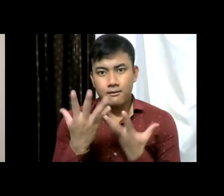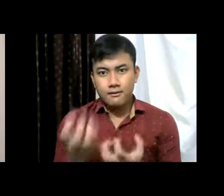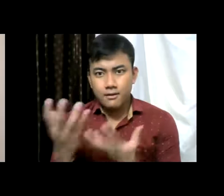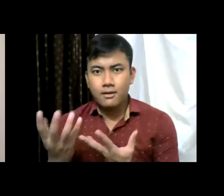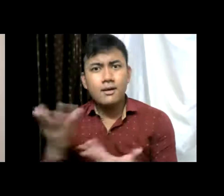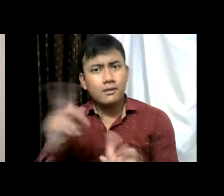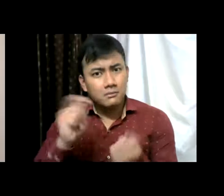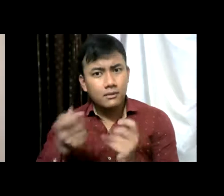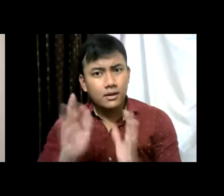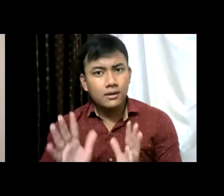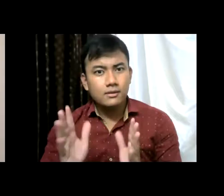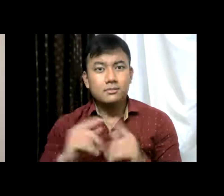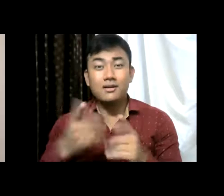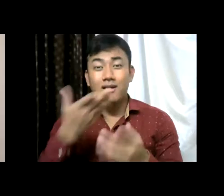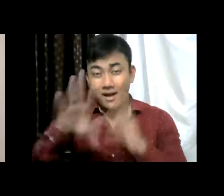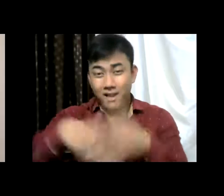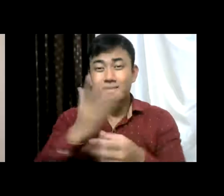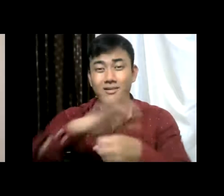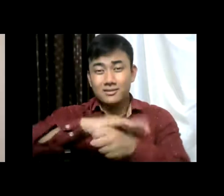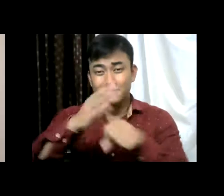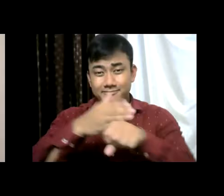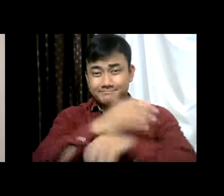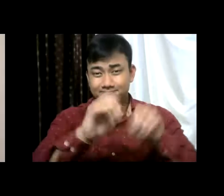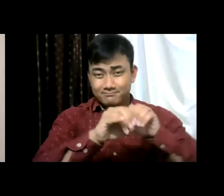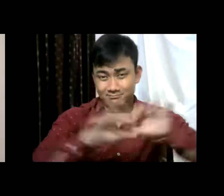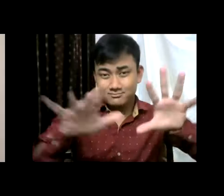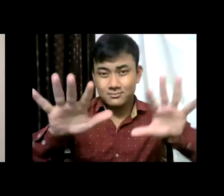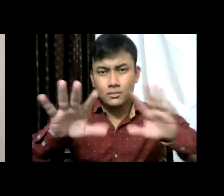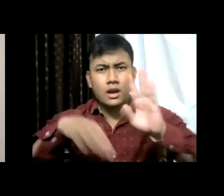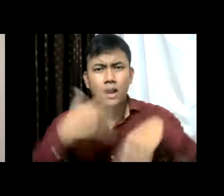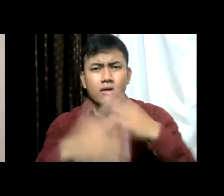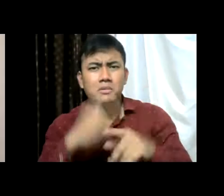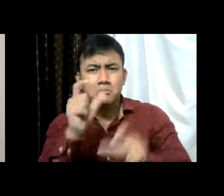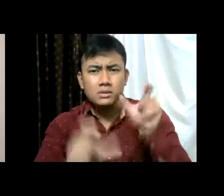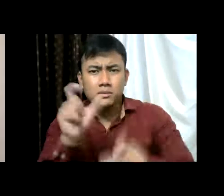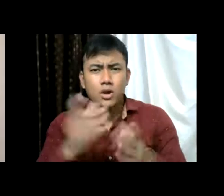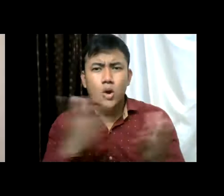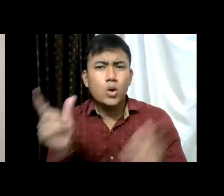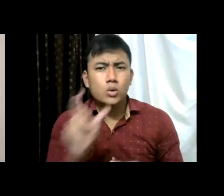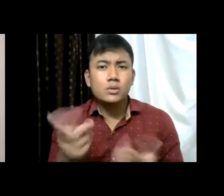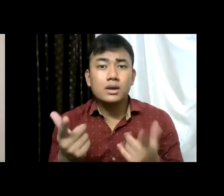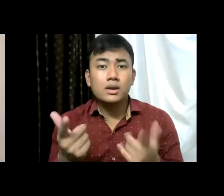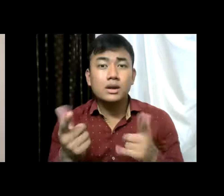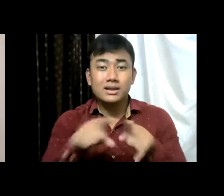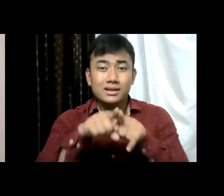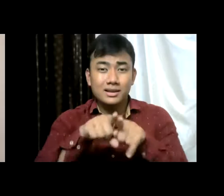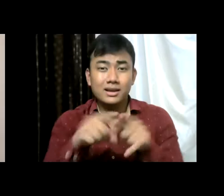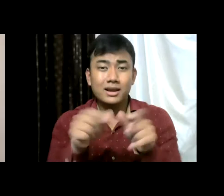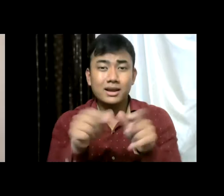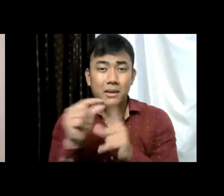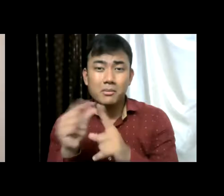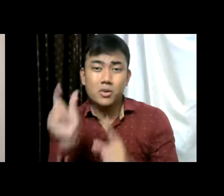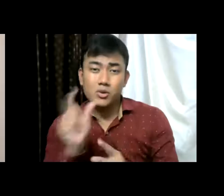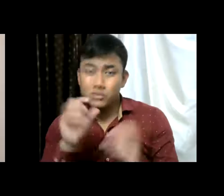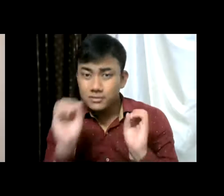pandemic has propelled us into a world where dating apps have become the primary avenue for many of us who are seeking romance and